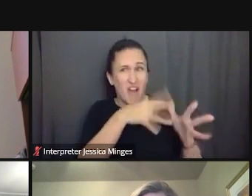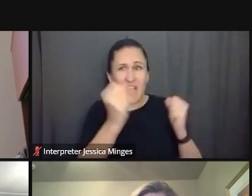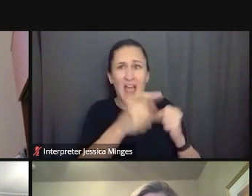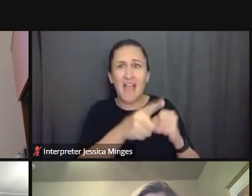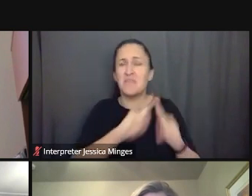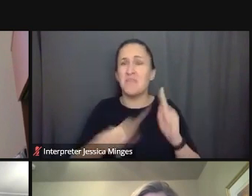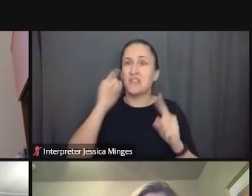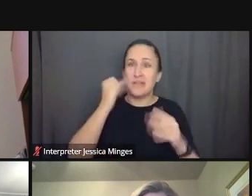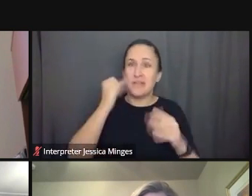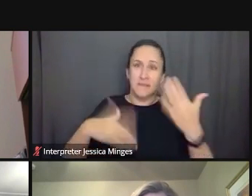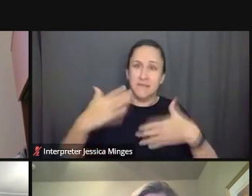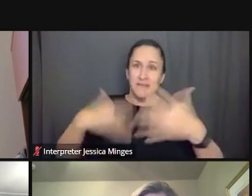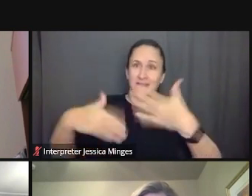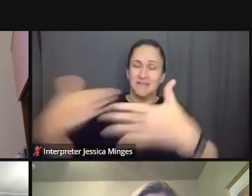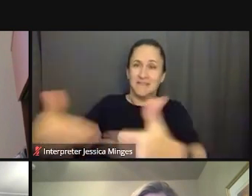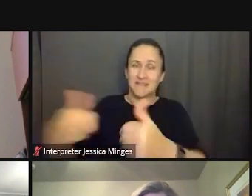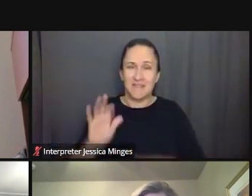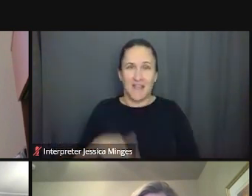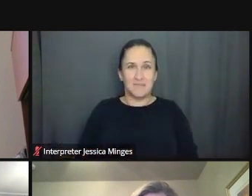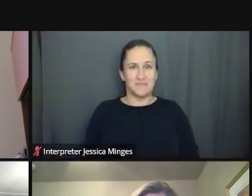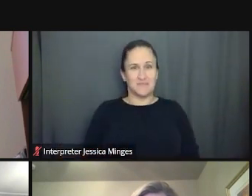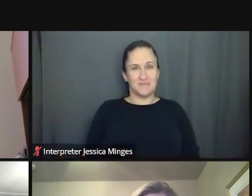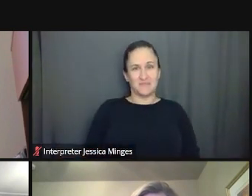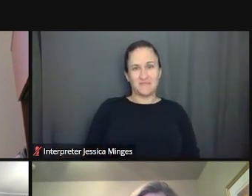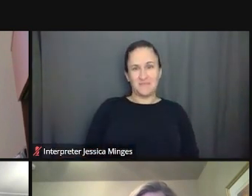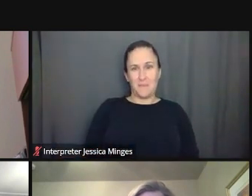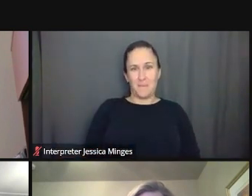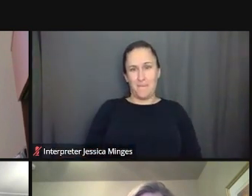she kept up.